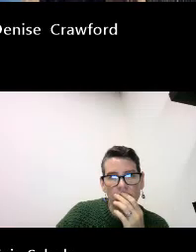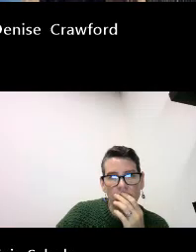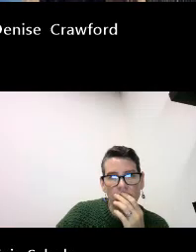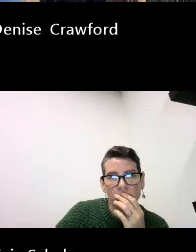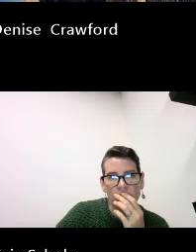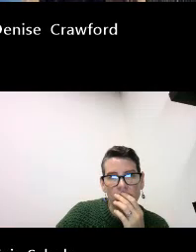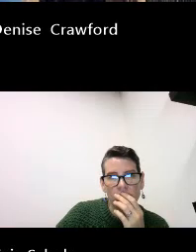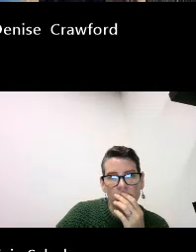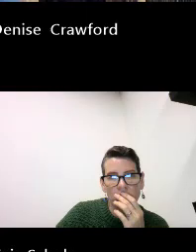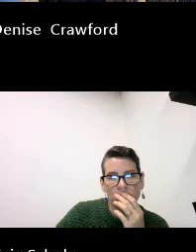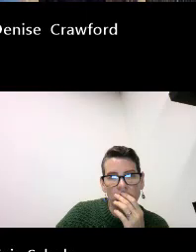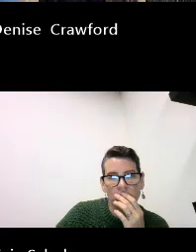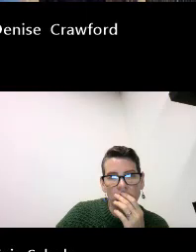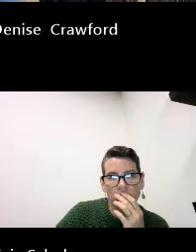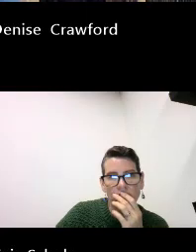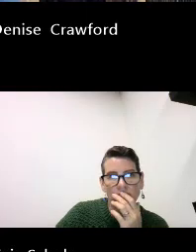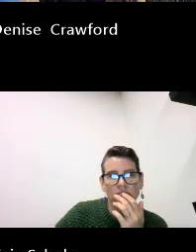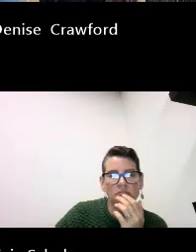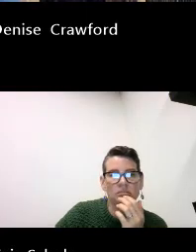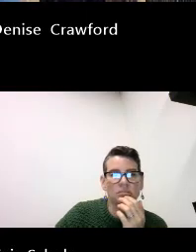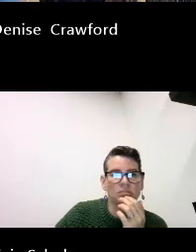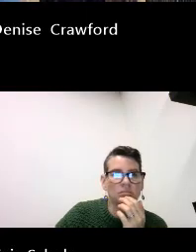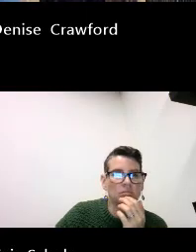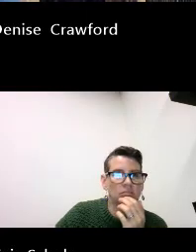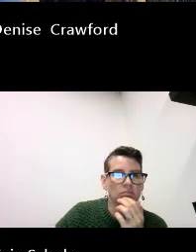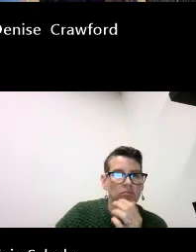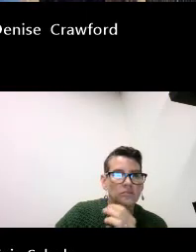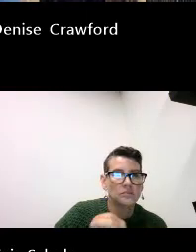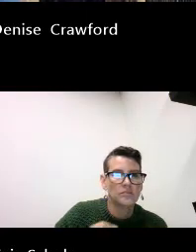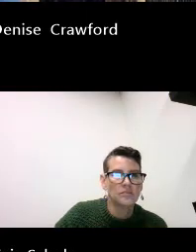And when you're, writing